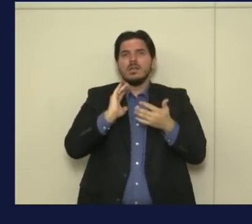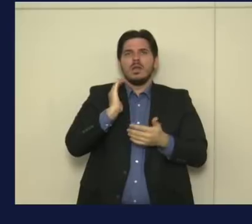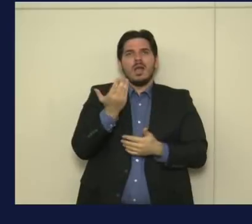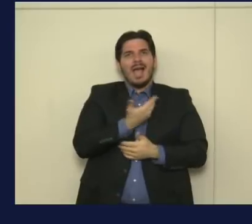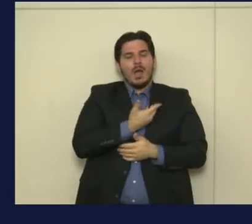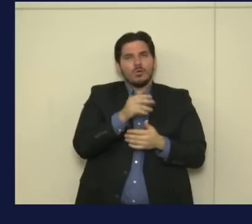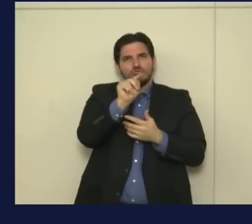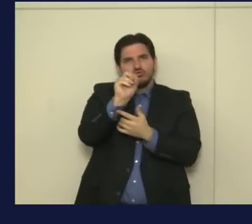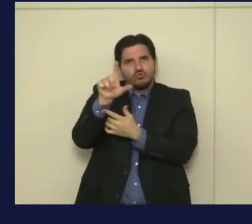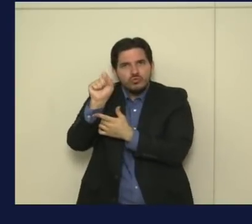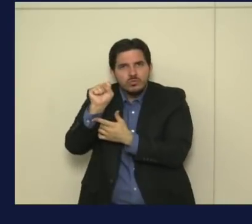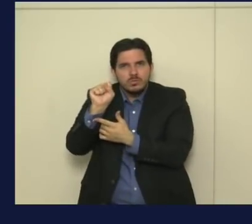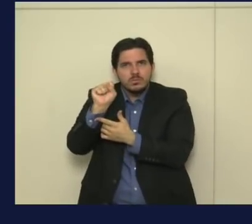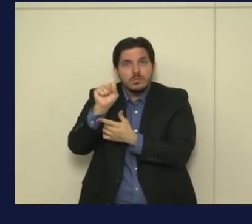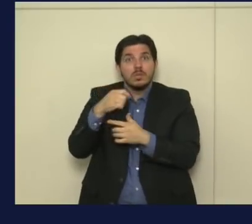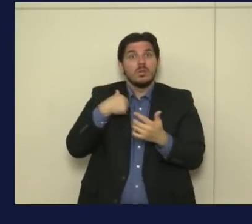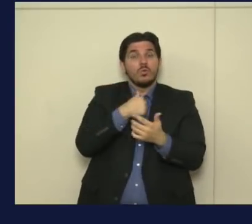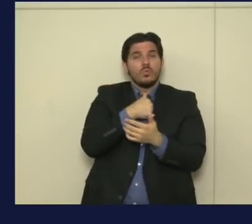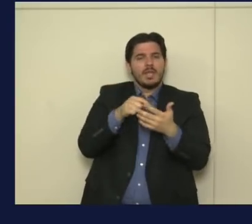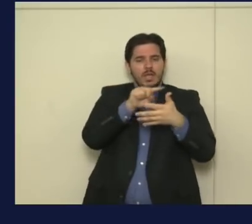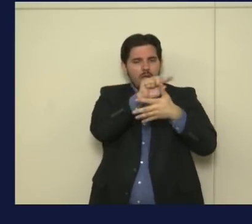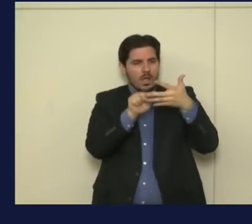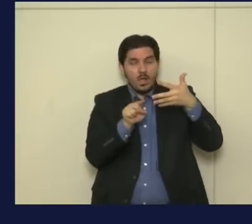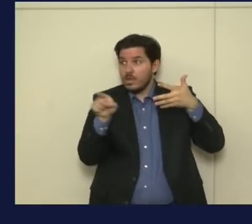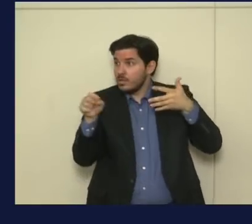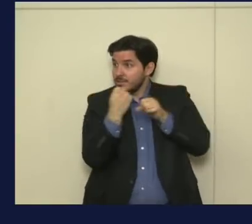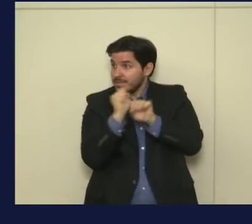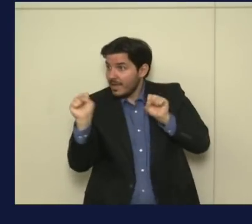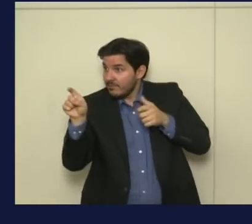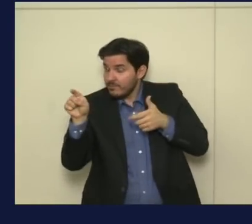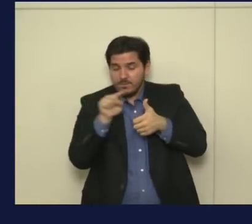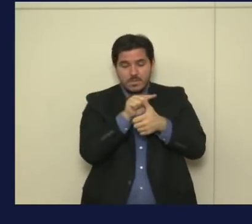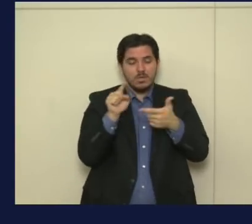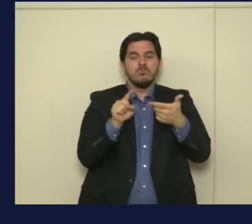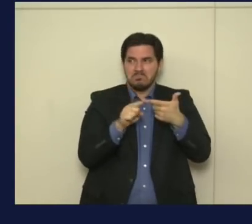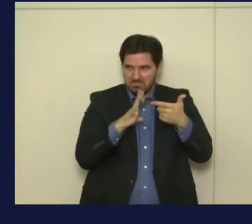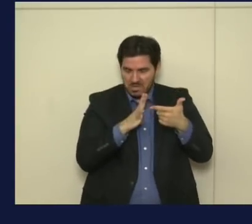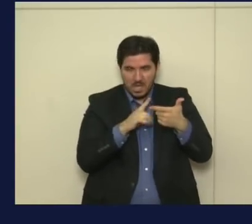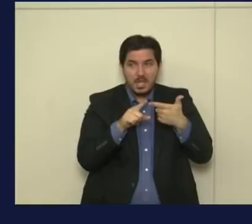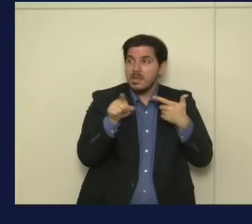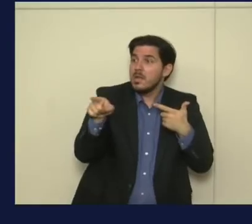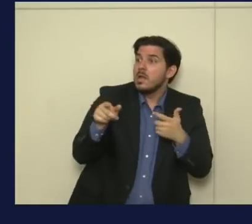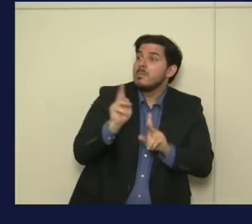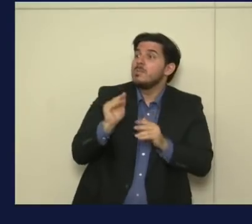safe is it and how much risk, if any, can we introduce.